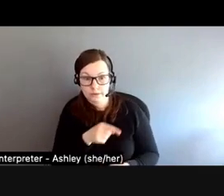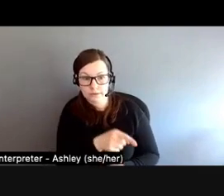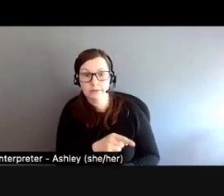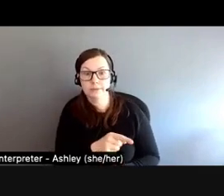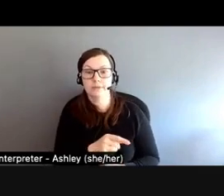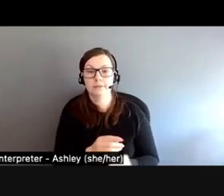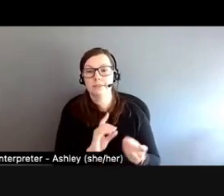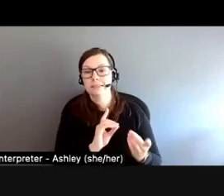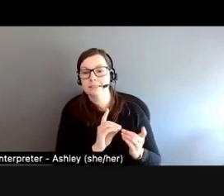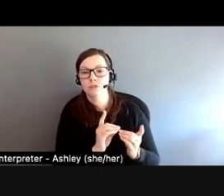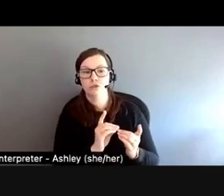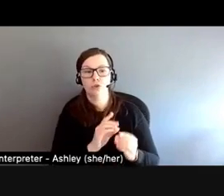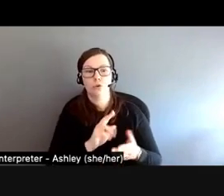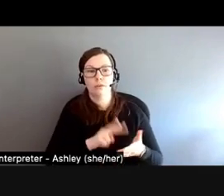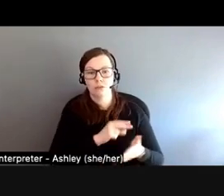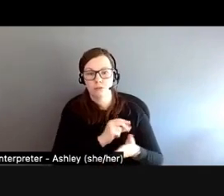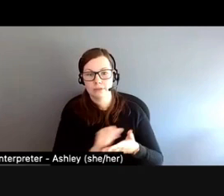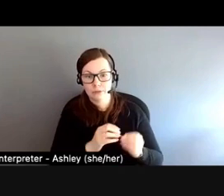literacy